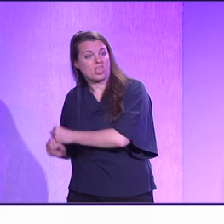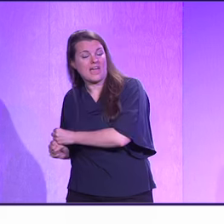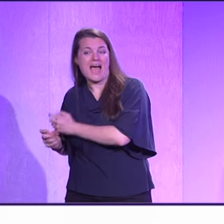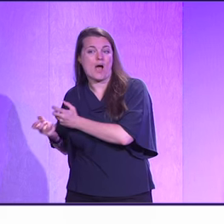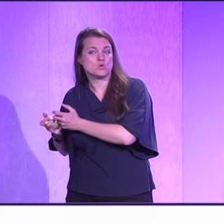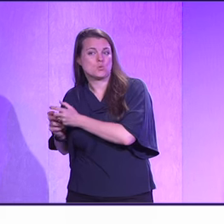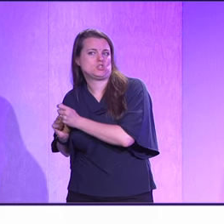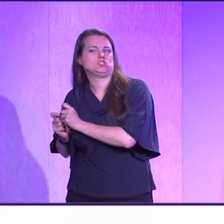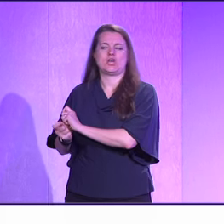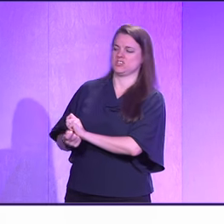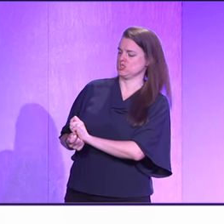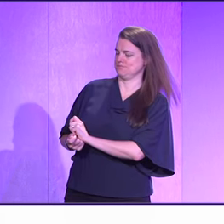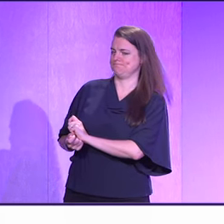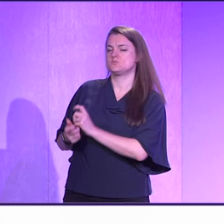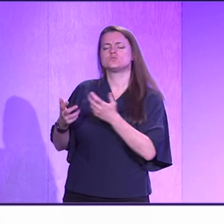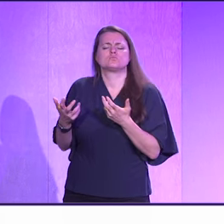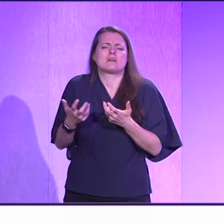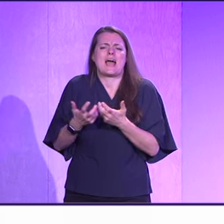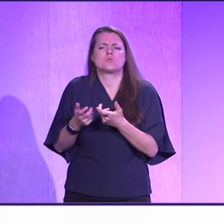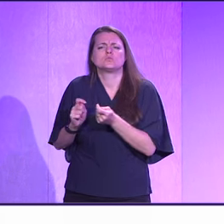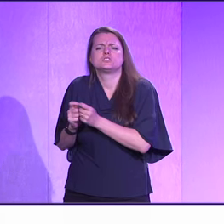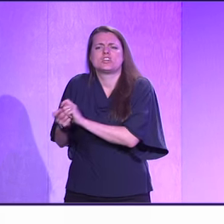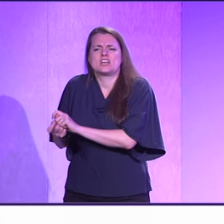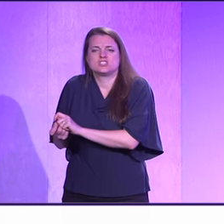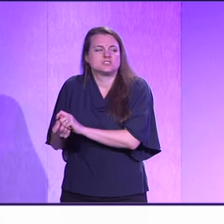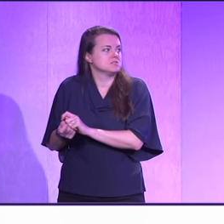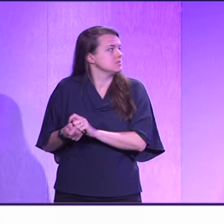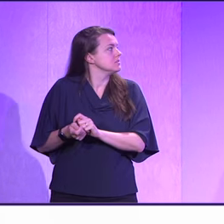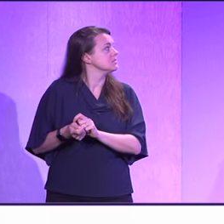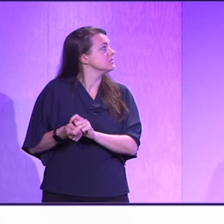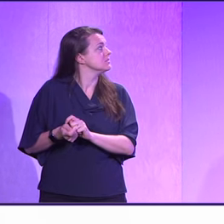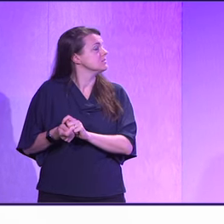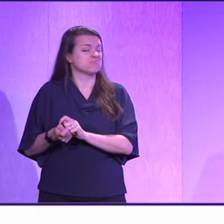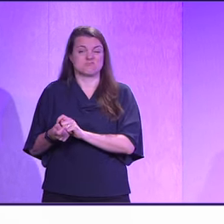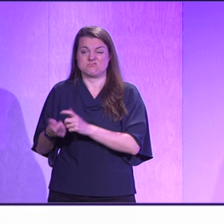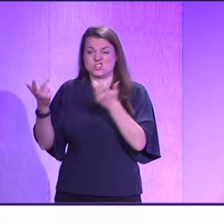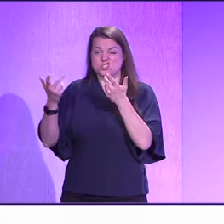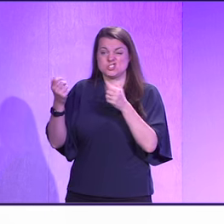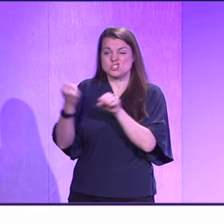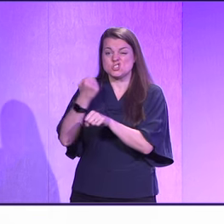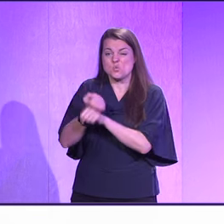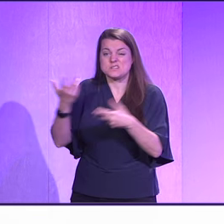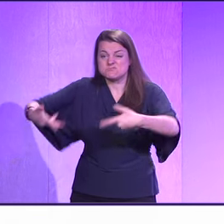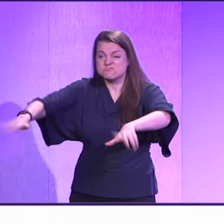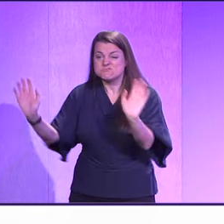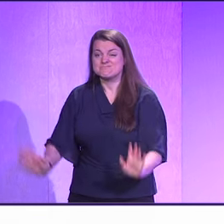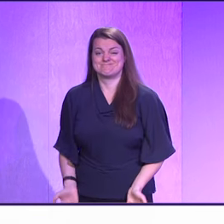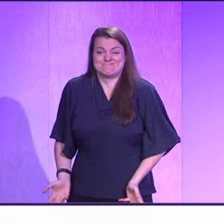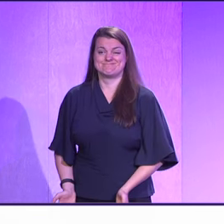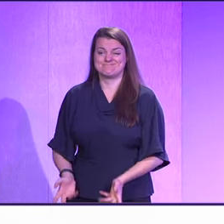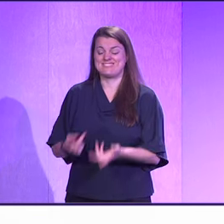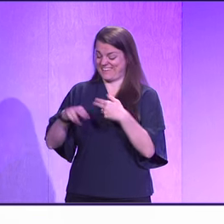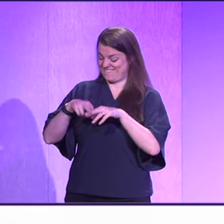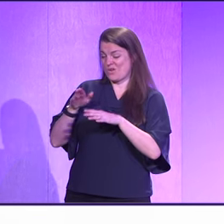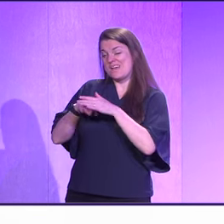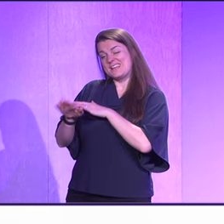so my first answer to how do you make change happen is just, oh wait, I'm not allowed to swear, just fracking do it, right? So if you're going into